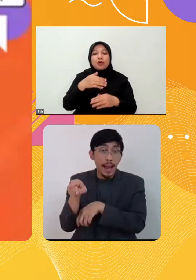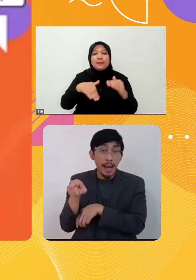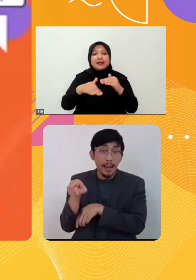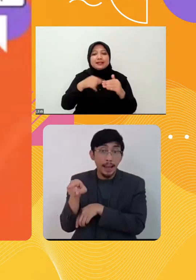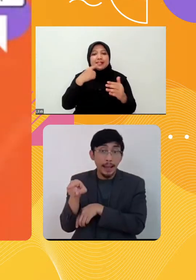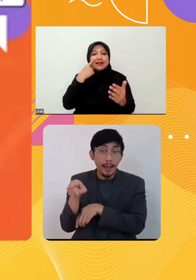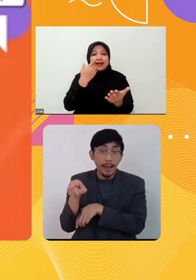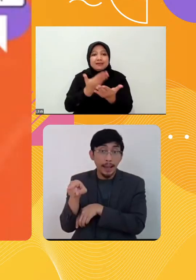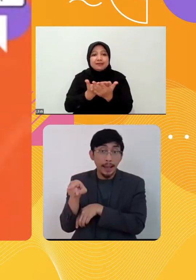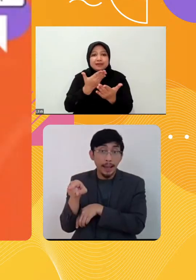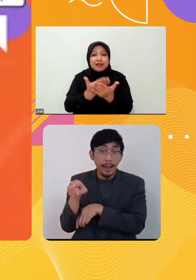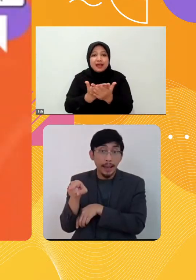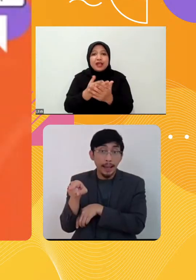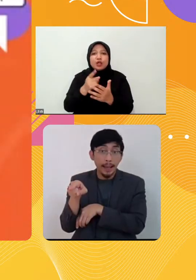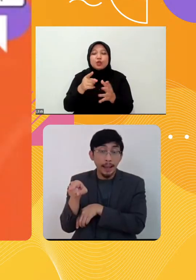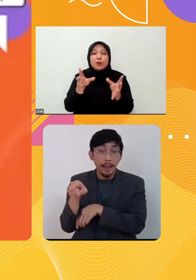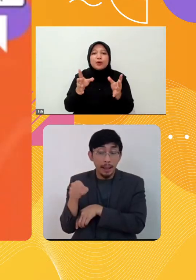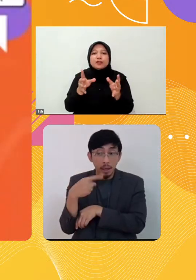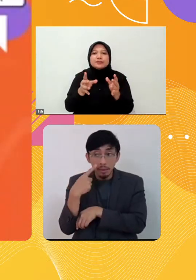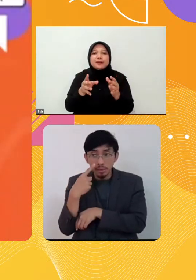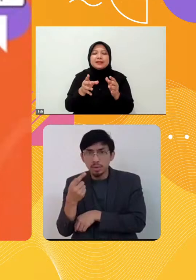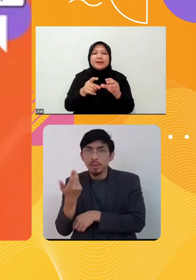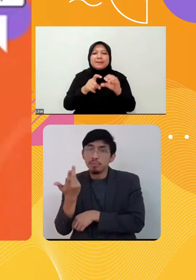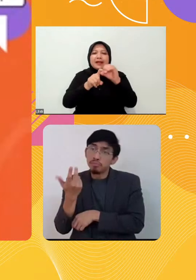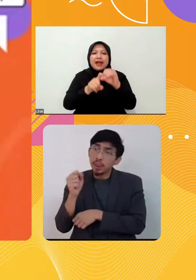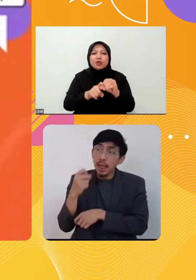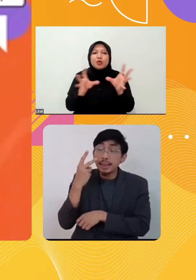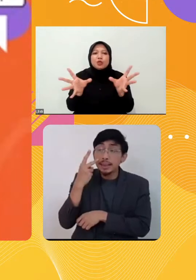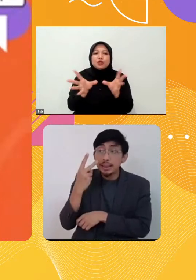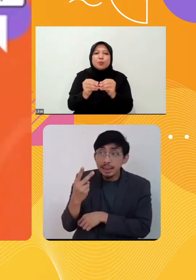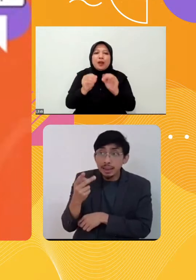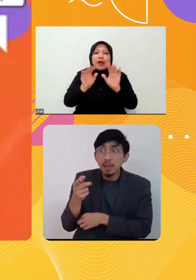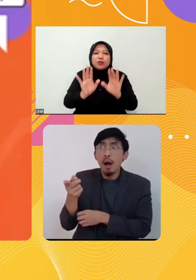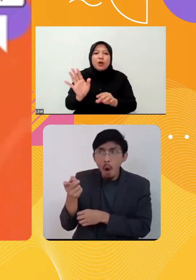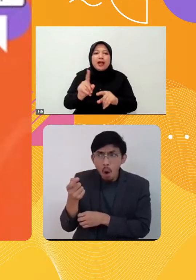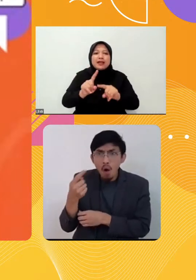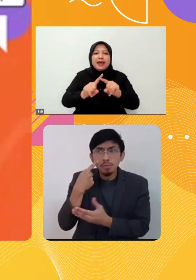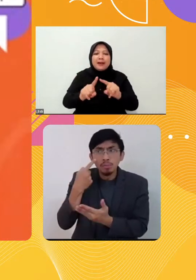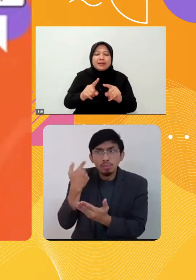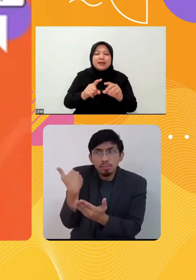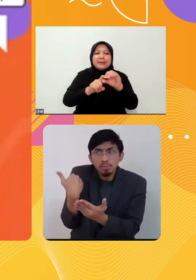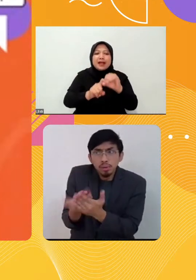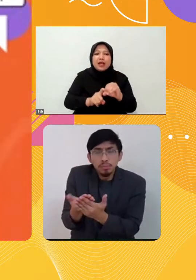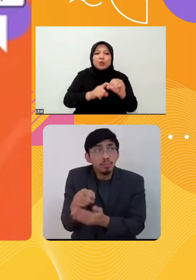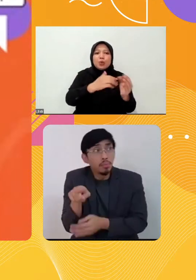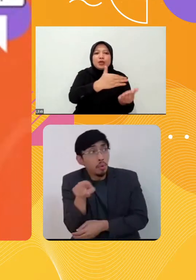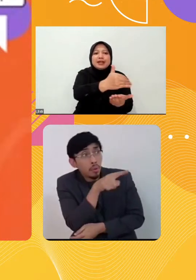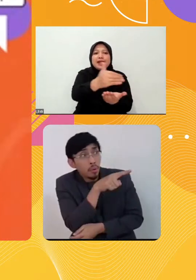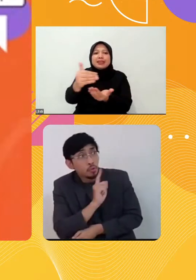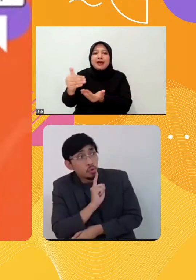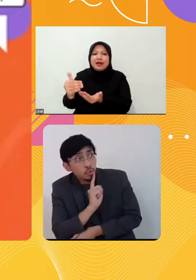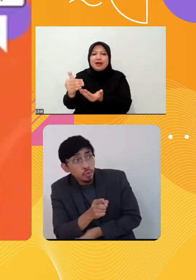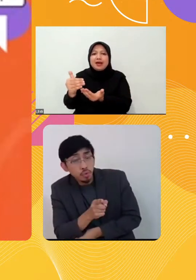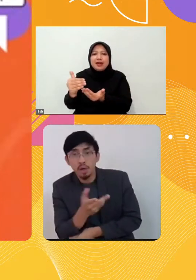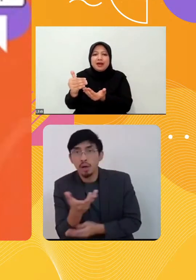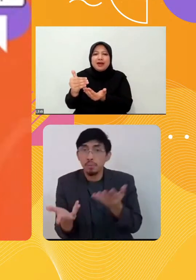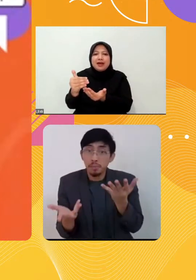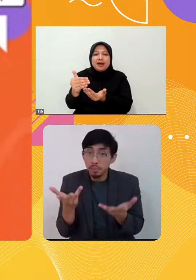the number, it's not always about the data, but it's about the who